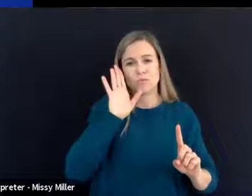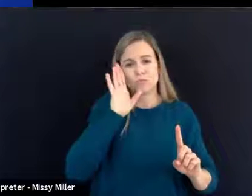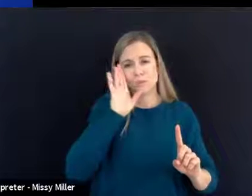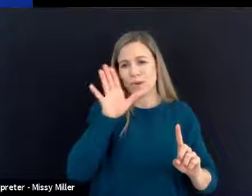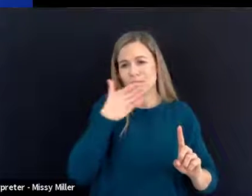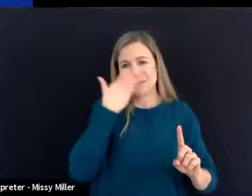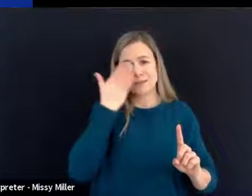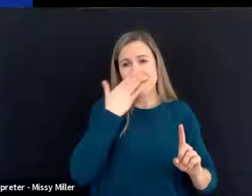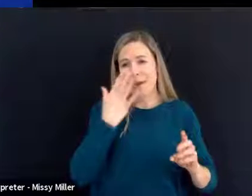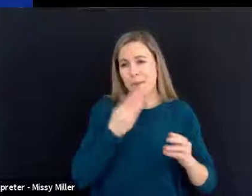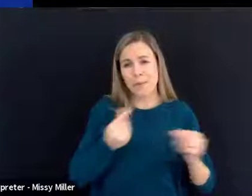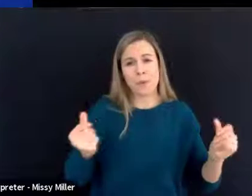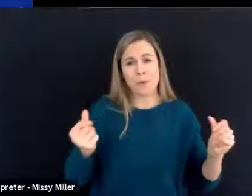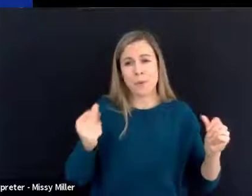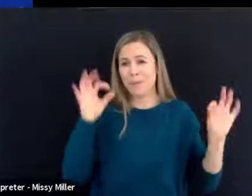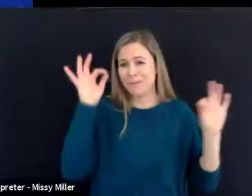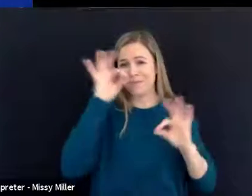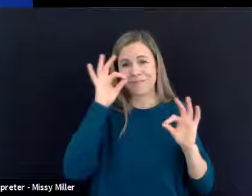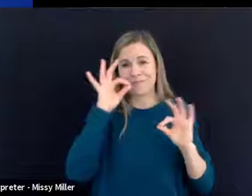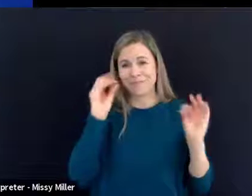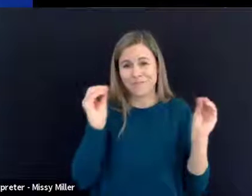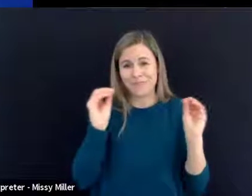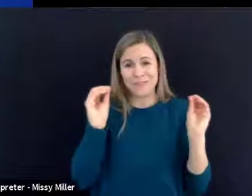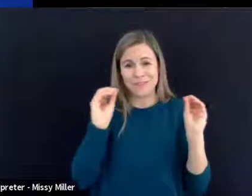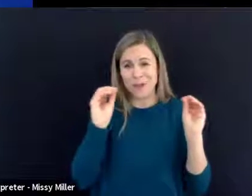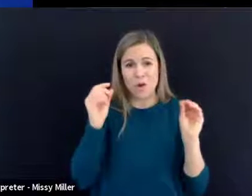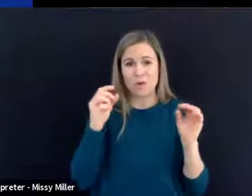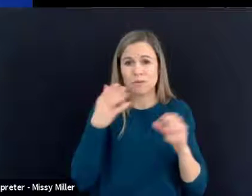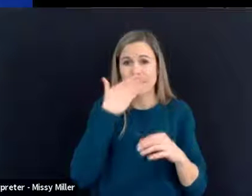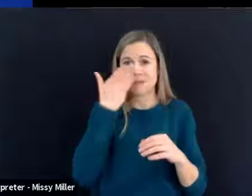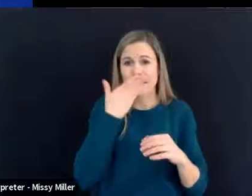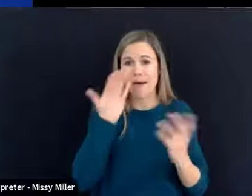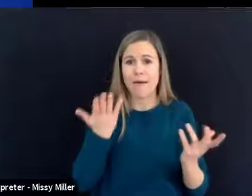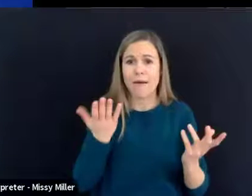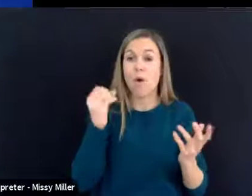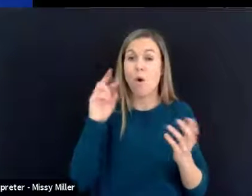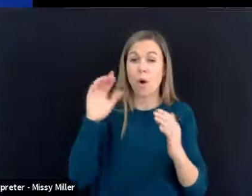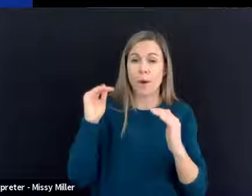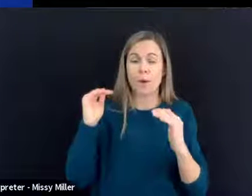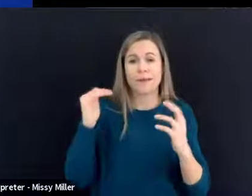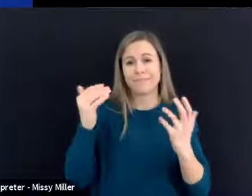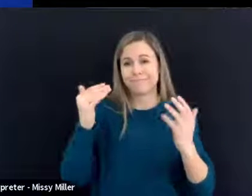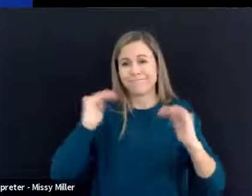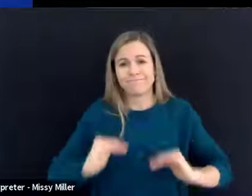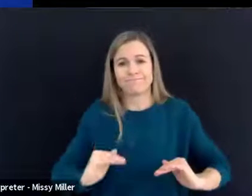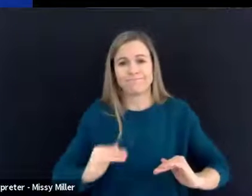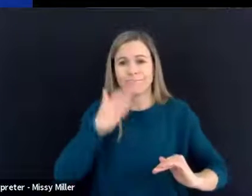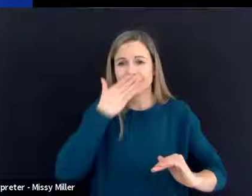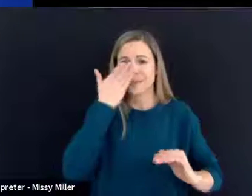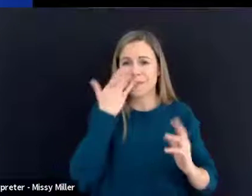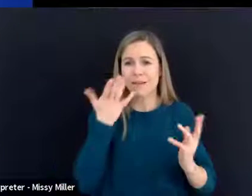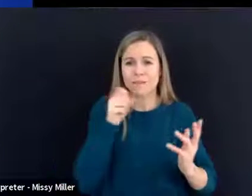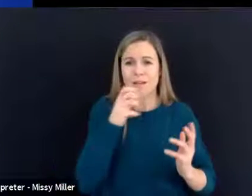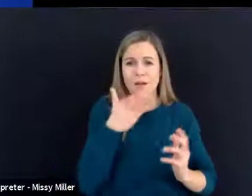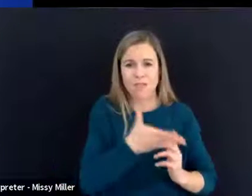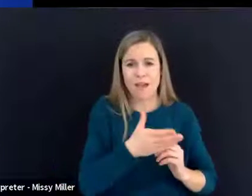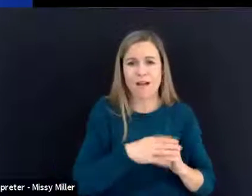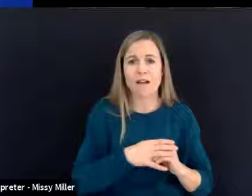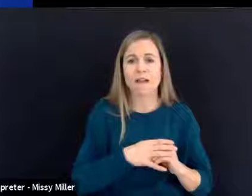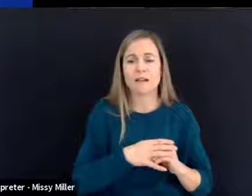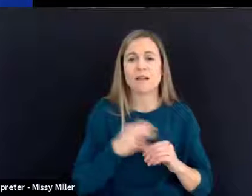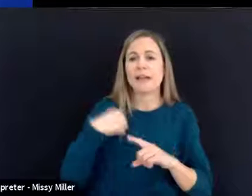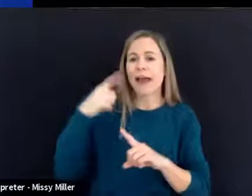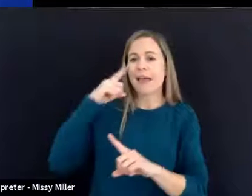determined, diagnosed as having charge, have an absent or decreased sense of smell. And I think